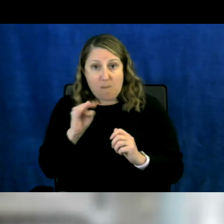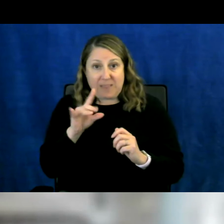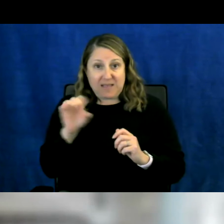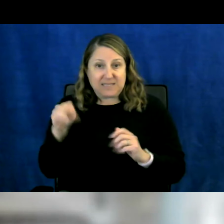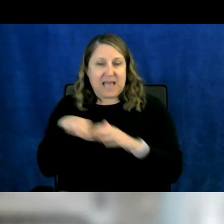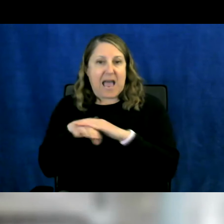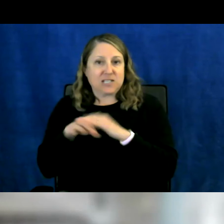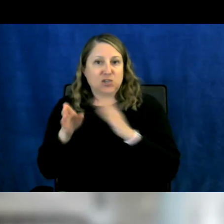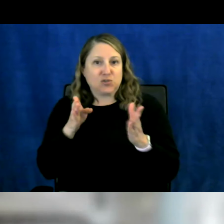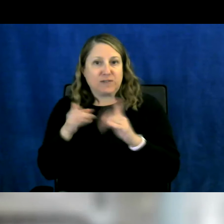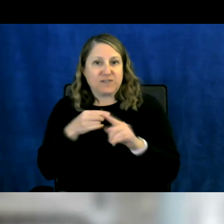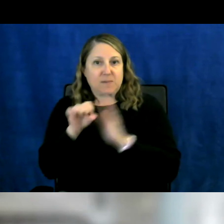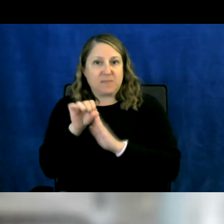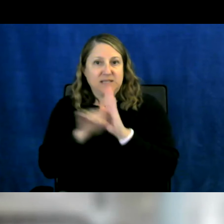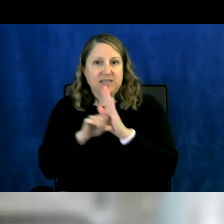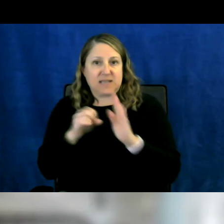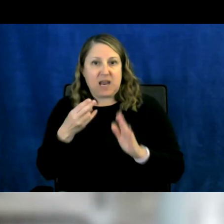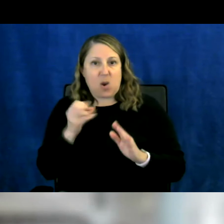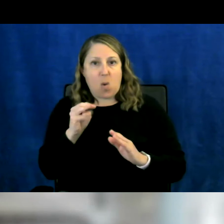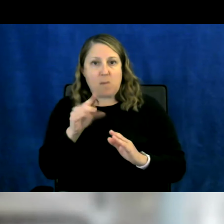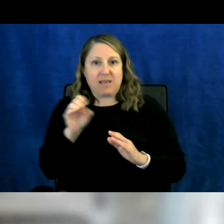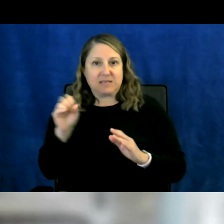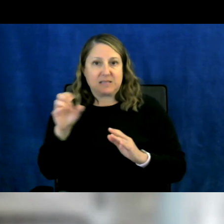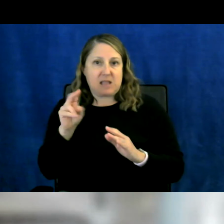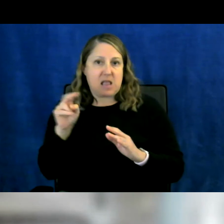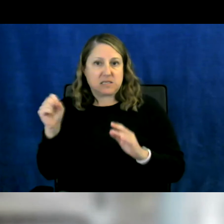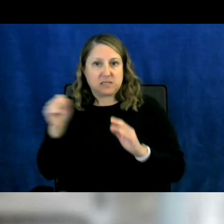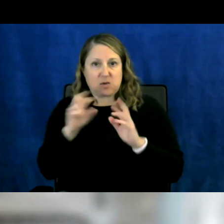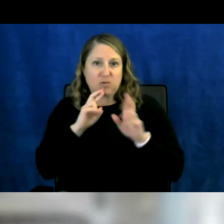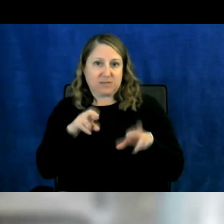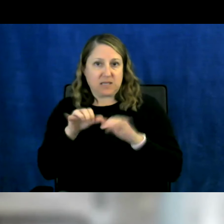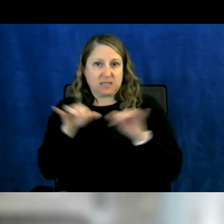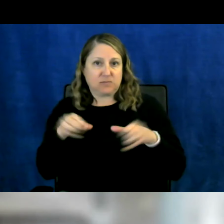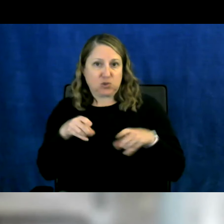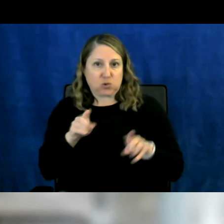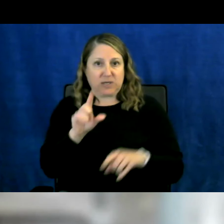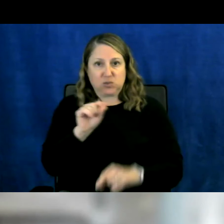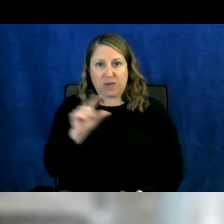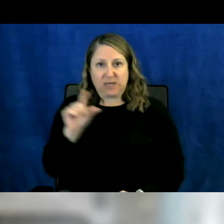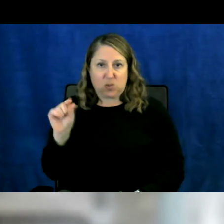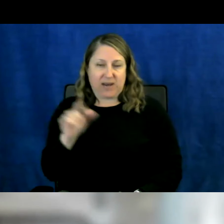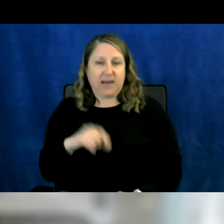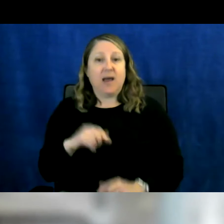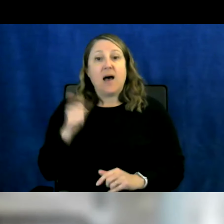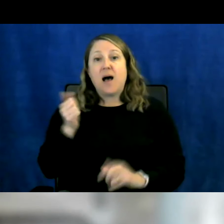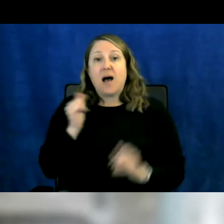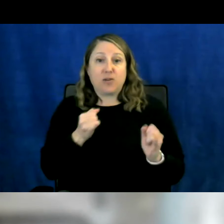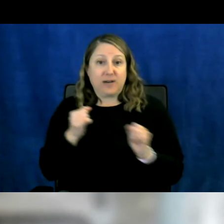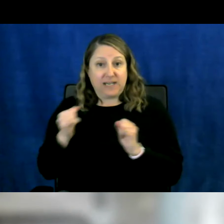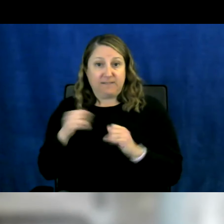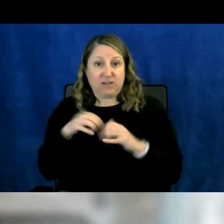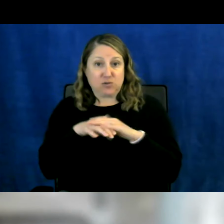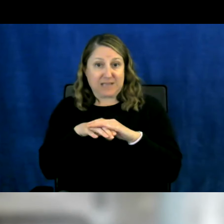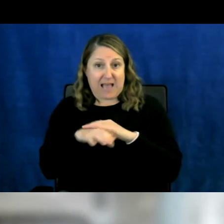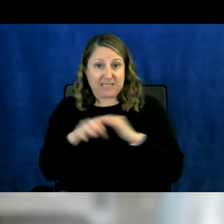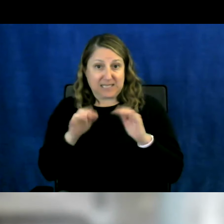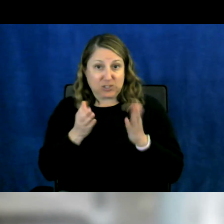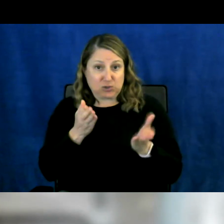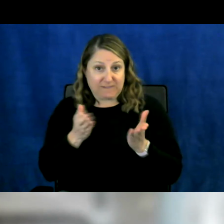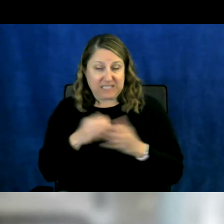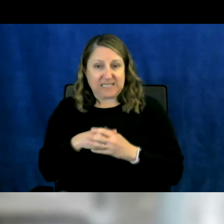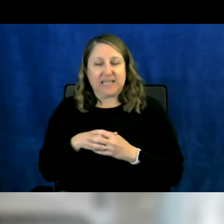homelessness response system throughout 2020. Of the individuals experiencing homelessness that access services